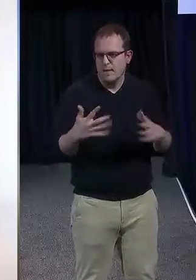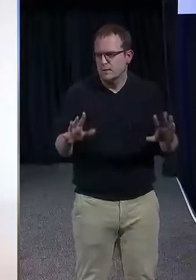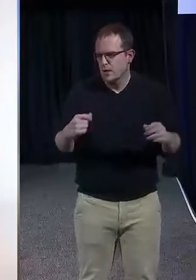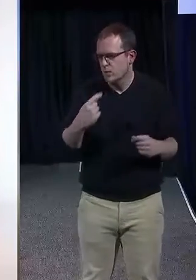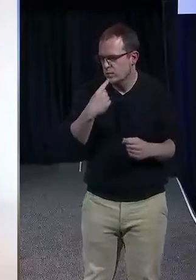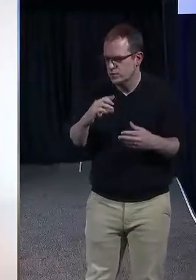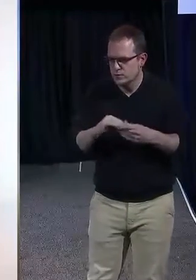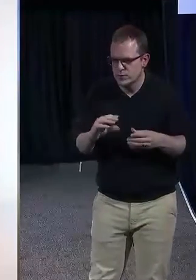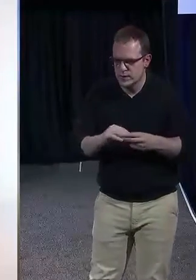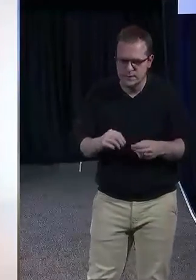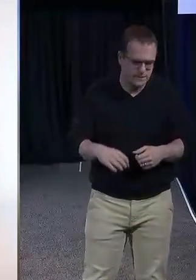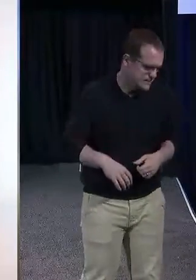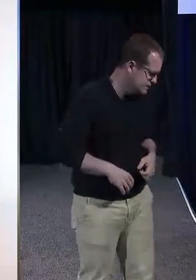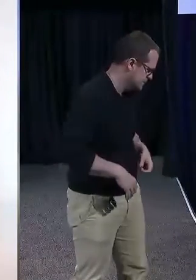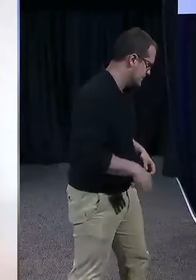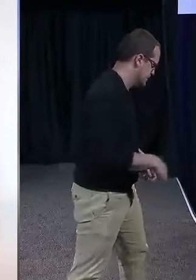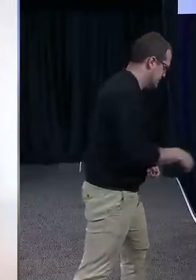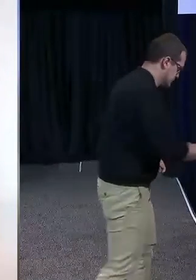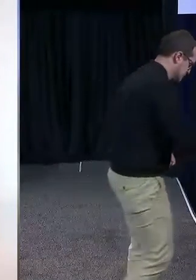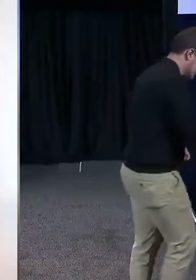say.